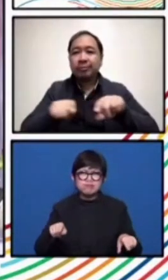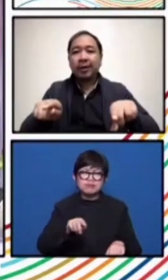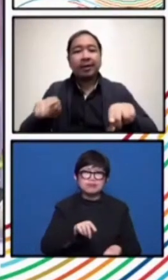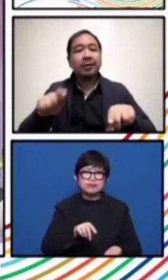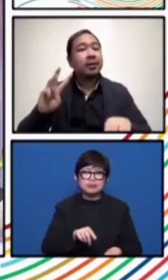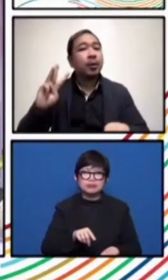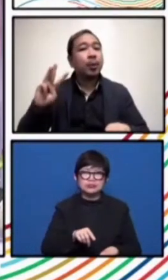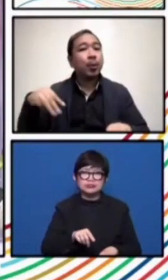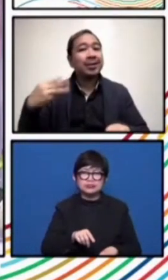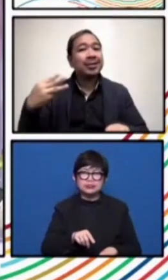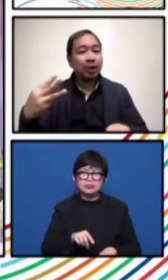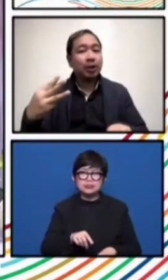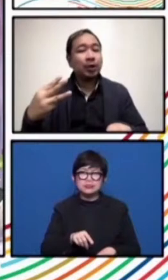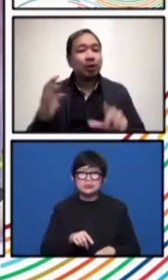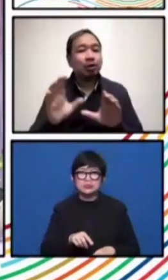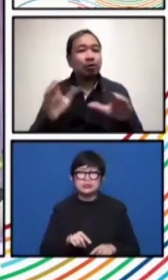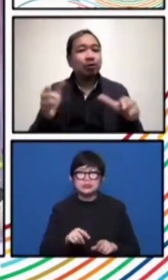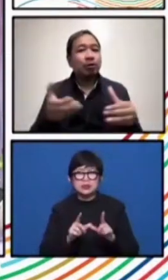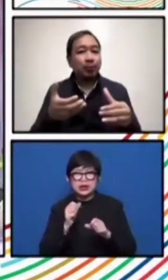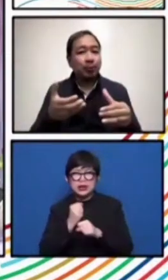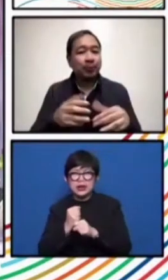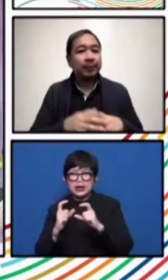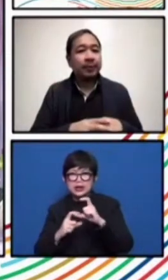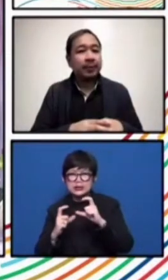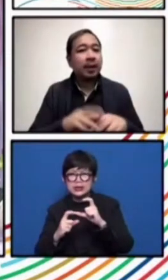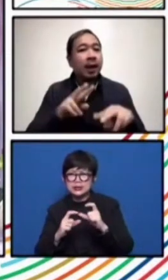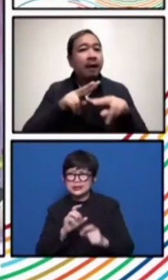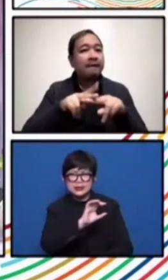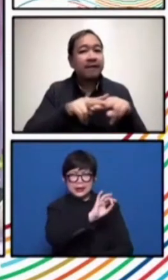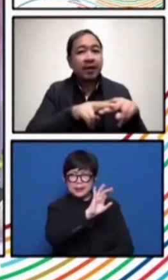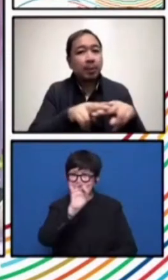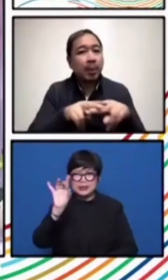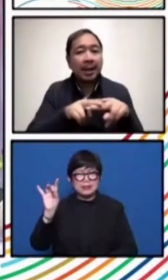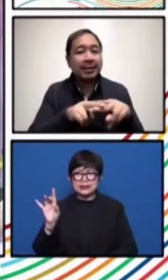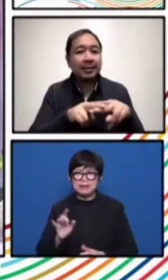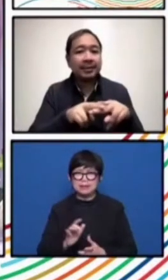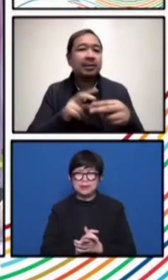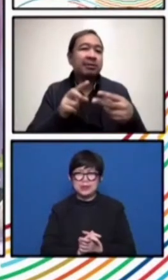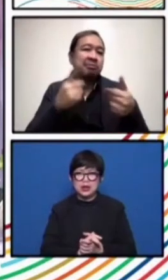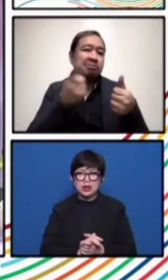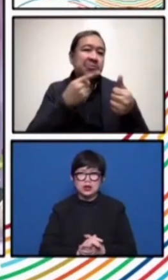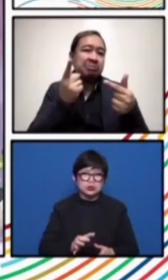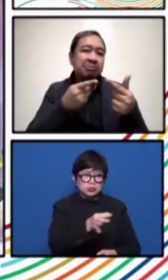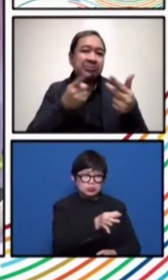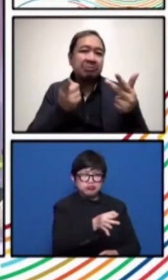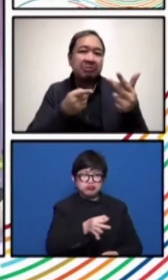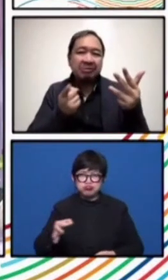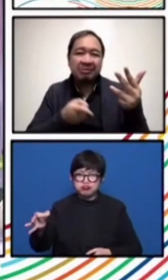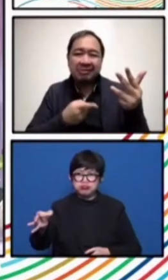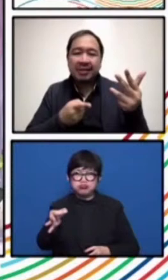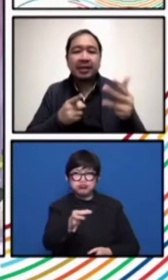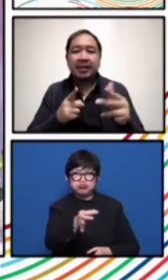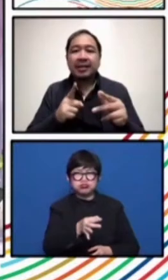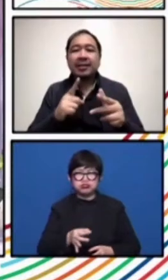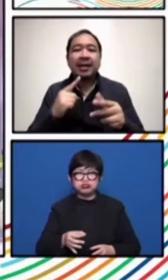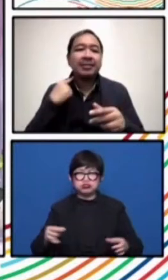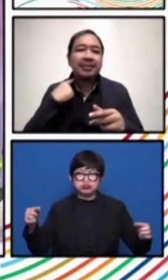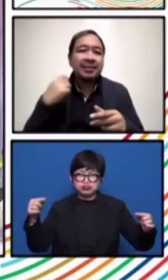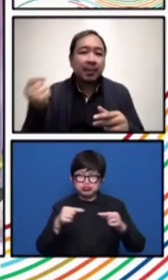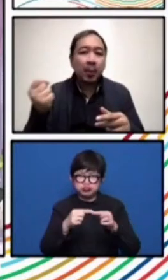a Fiji kiribus No Room New Way Palau Samoa Solomon